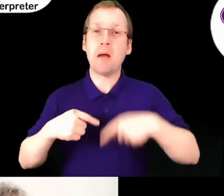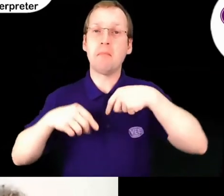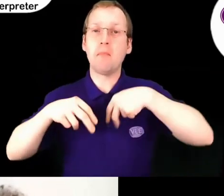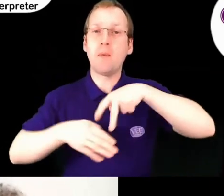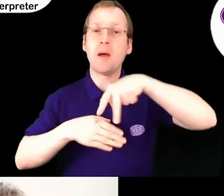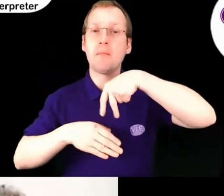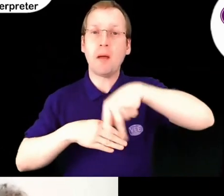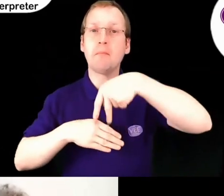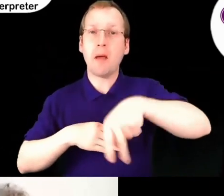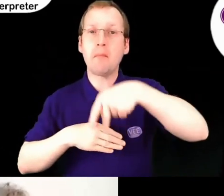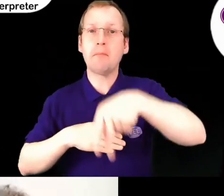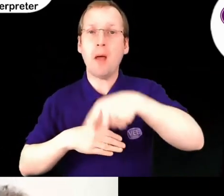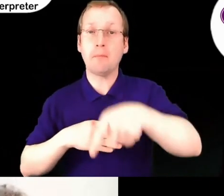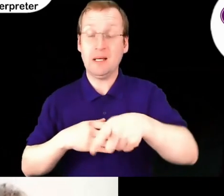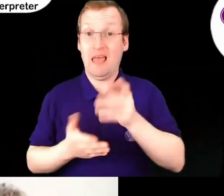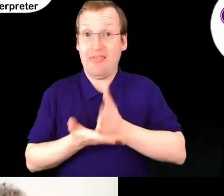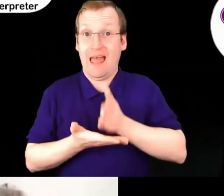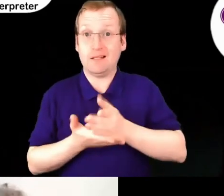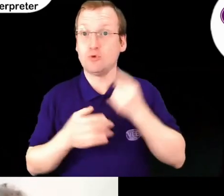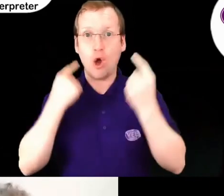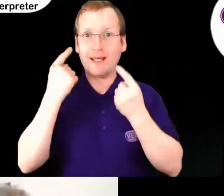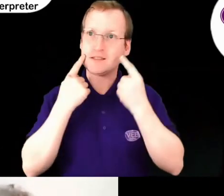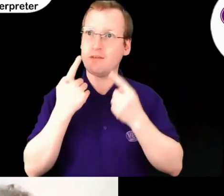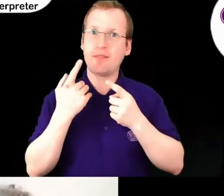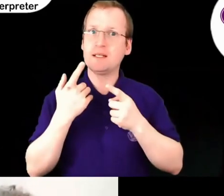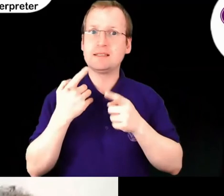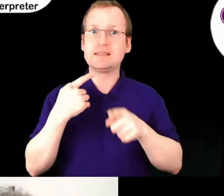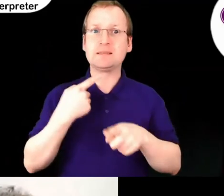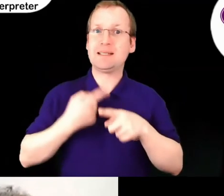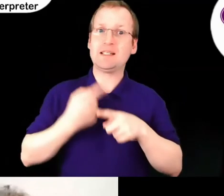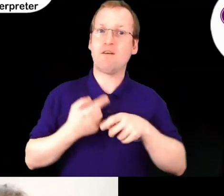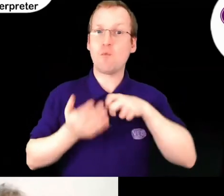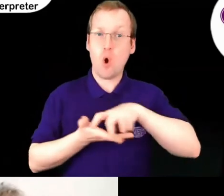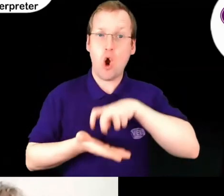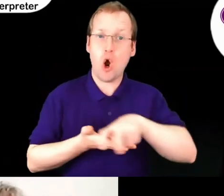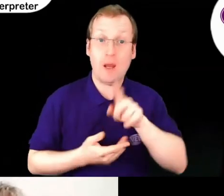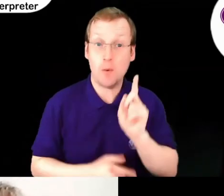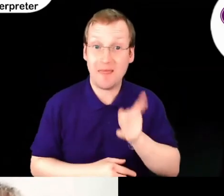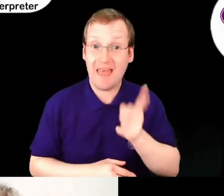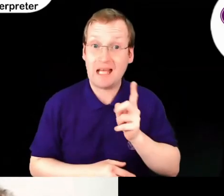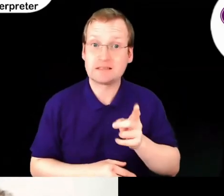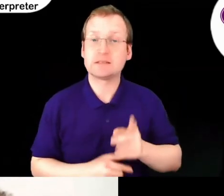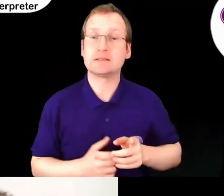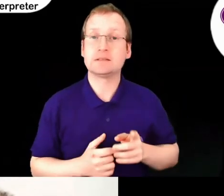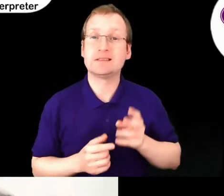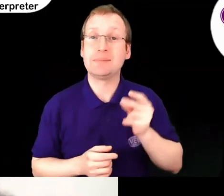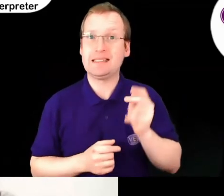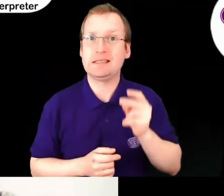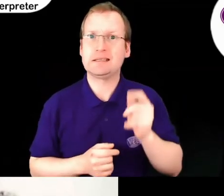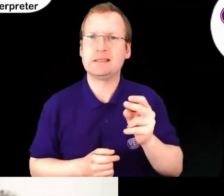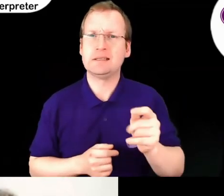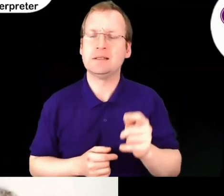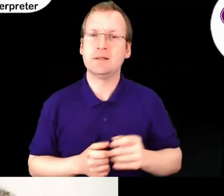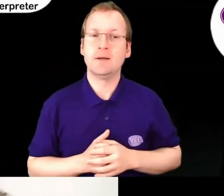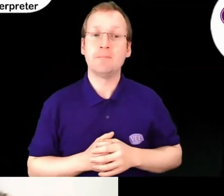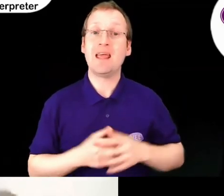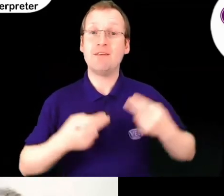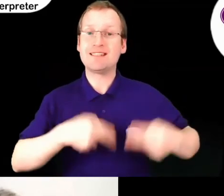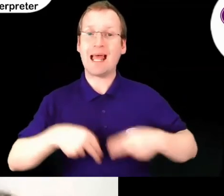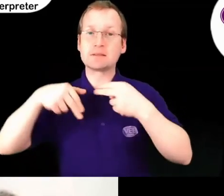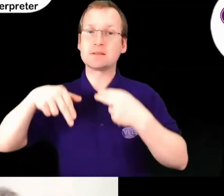pum, you know, sometimes that's the noise. That's the speed it would go at as well. if you were a dancer, you da